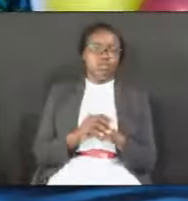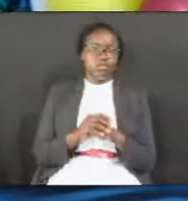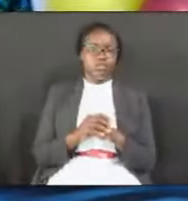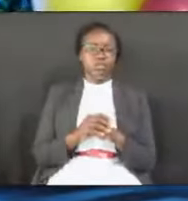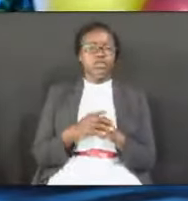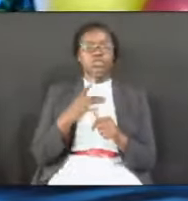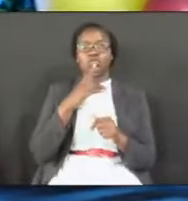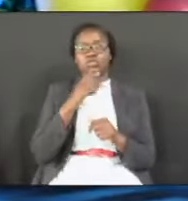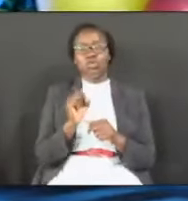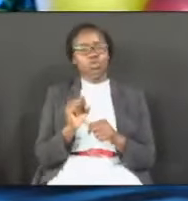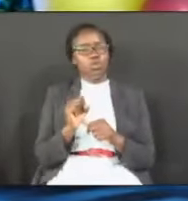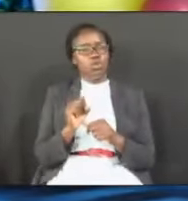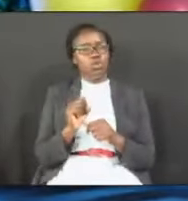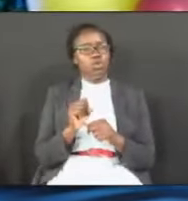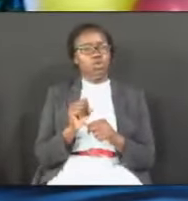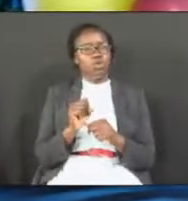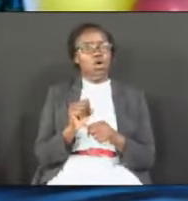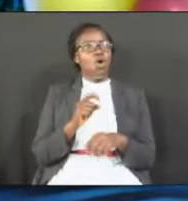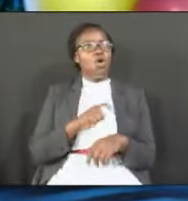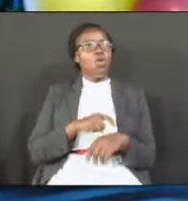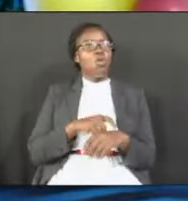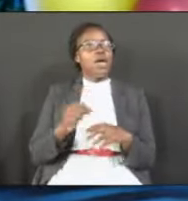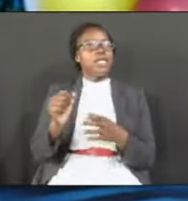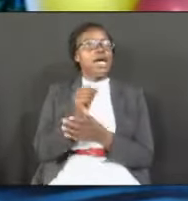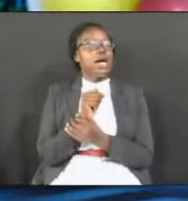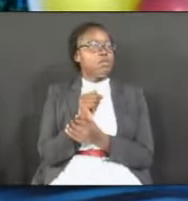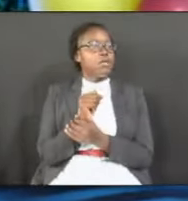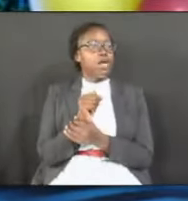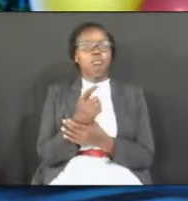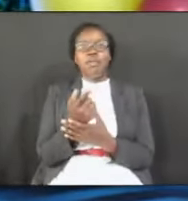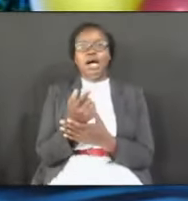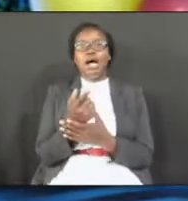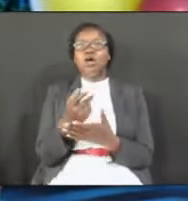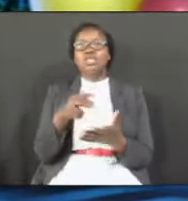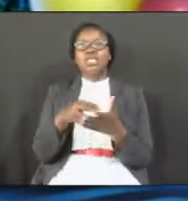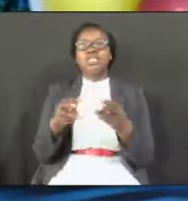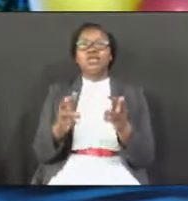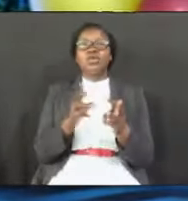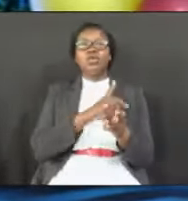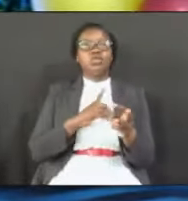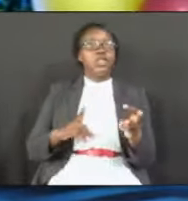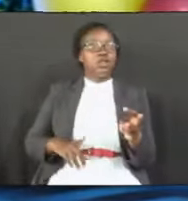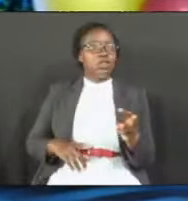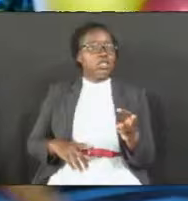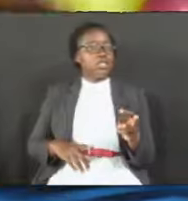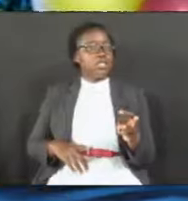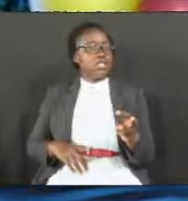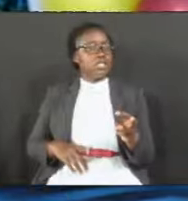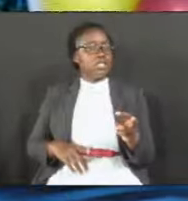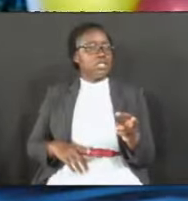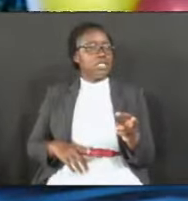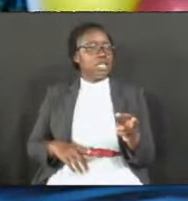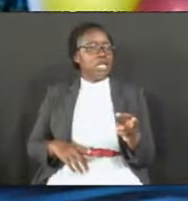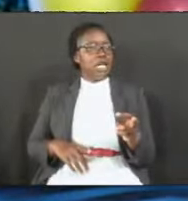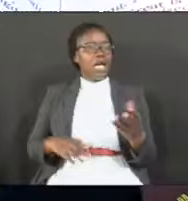Saul was there. So when Abraham discovered, oh, I was standing in the way of the Lord, he says, I know I have all these things, and people